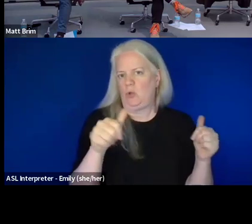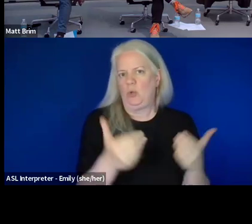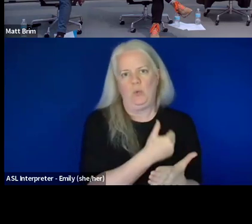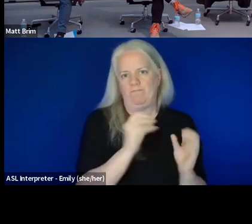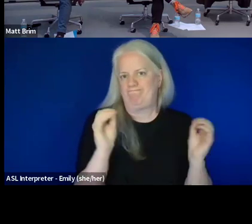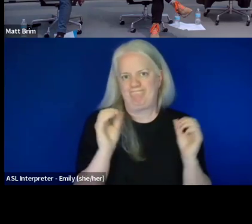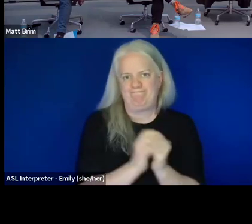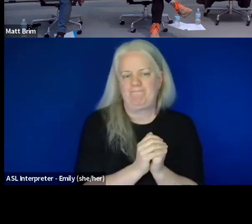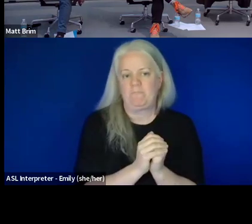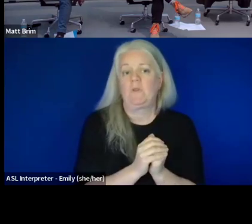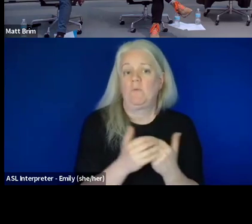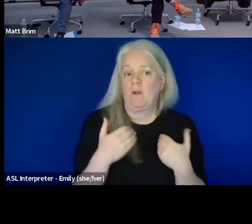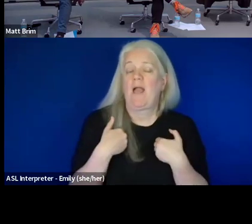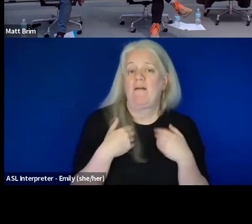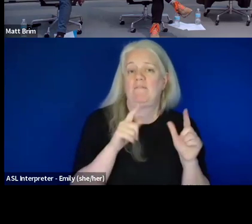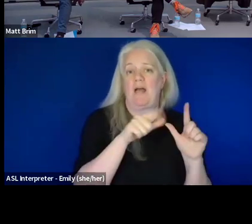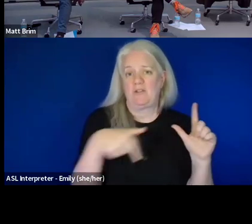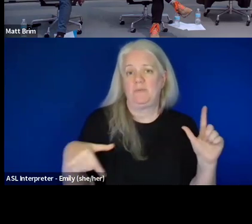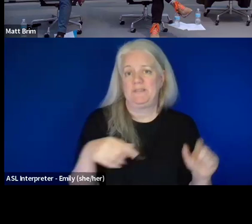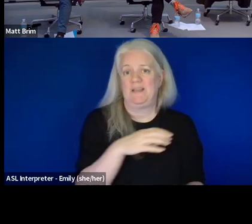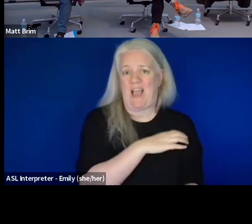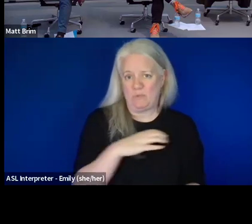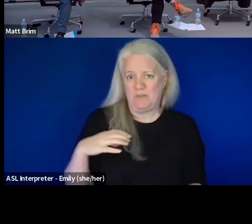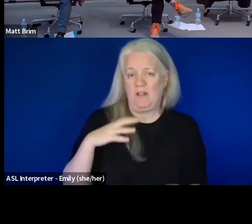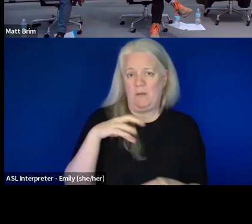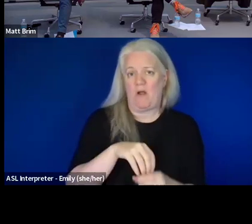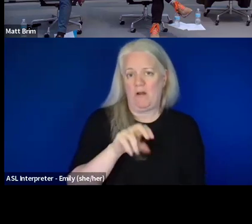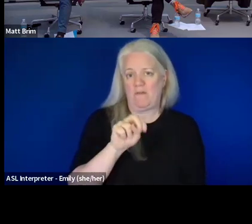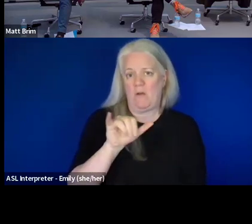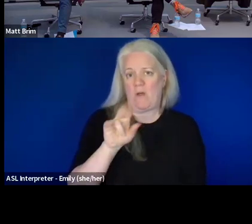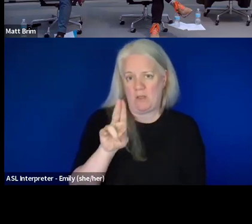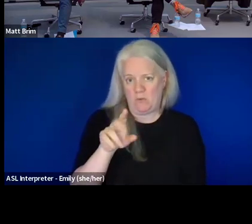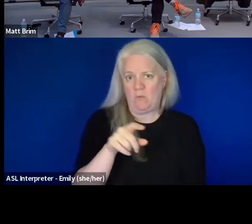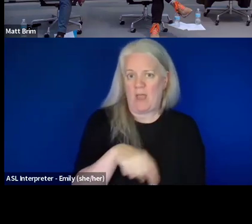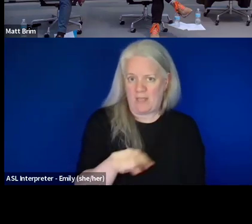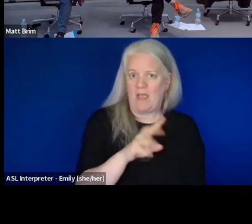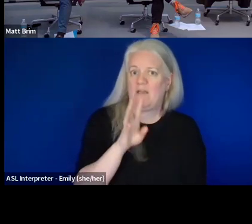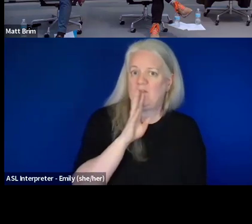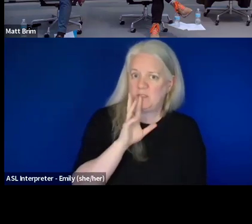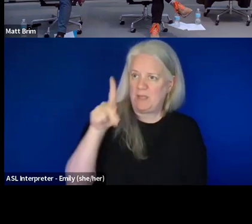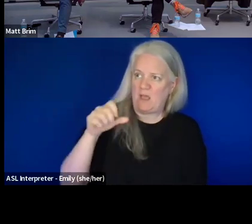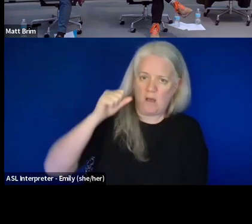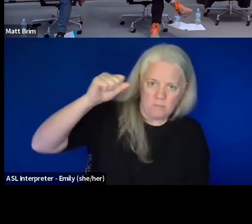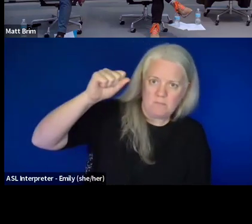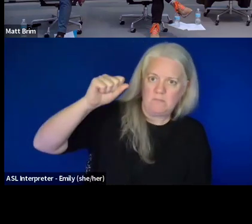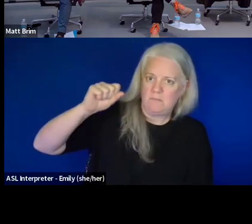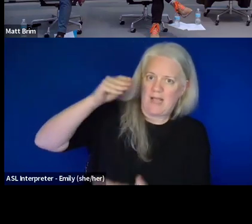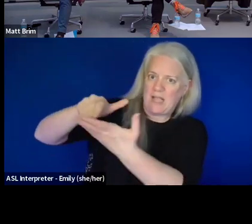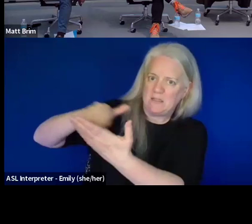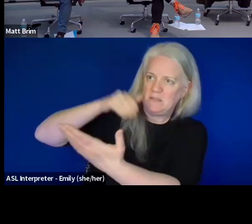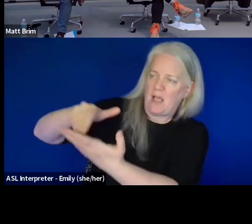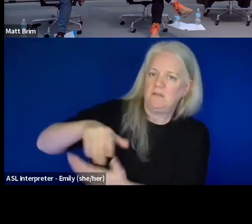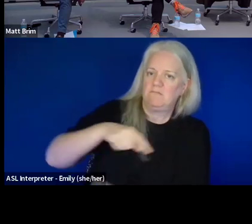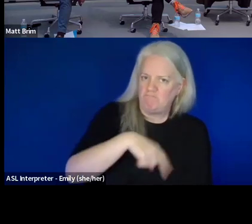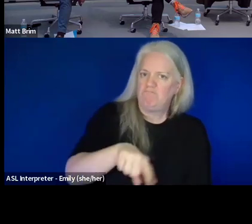We do have an LGBT council at part of NYU who's been verbal about opposition to this. A lot of the concern,